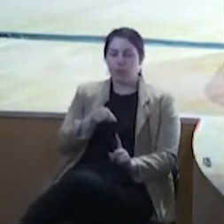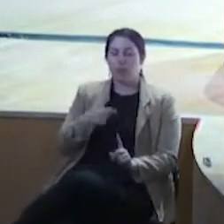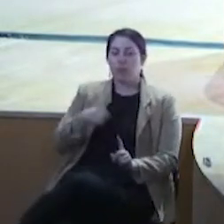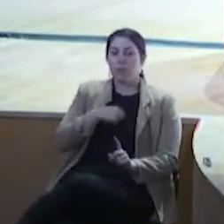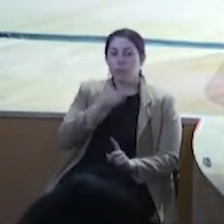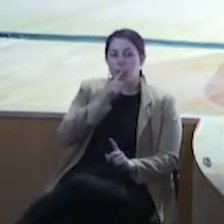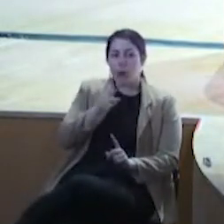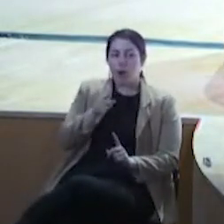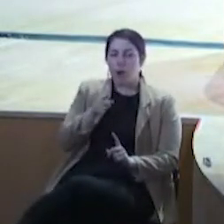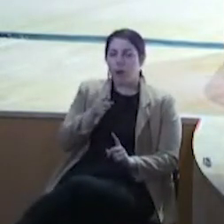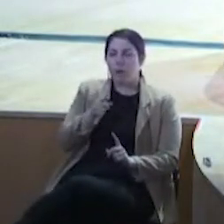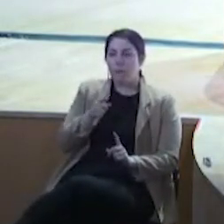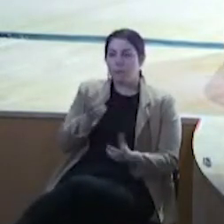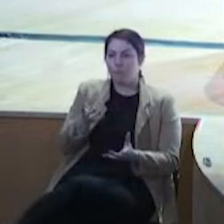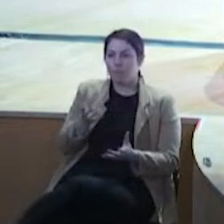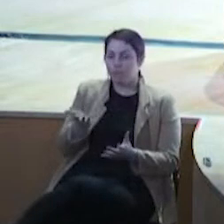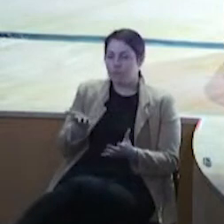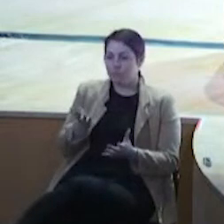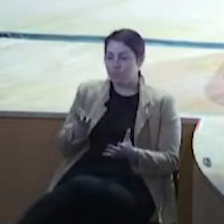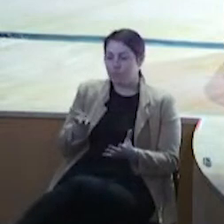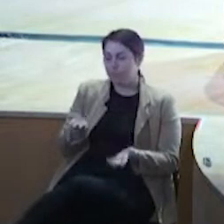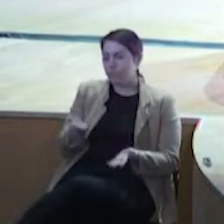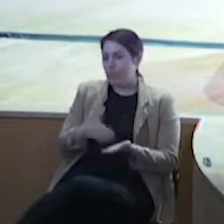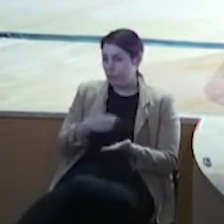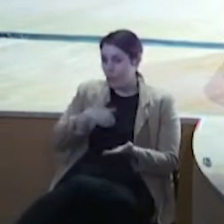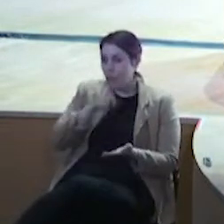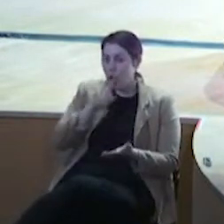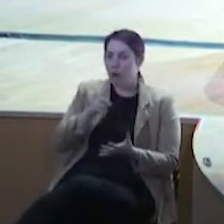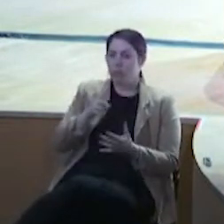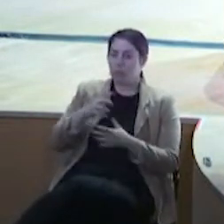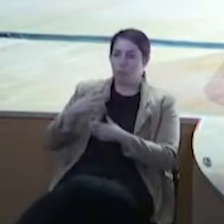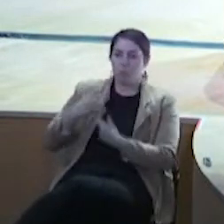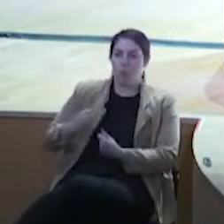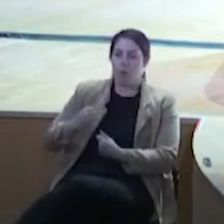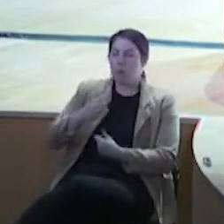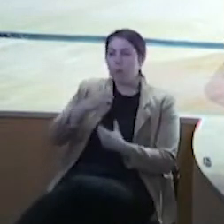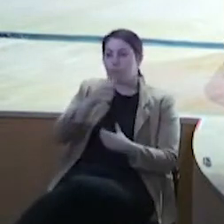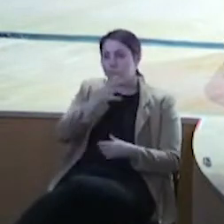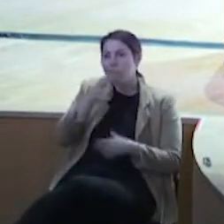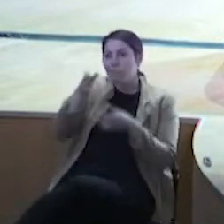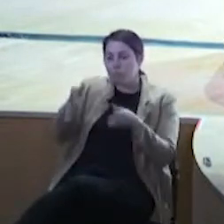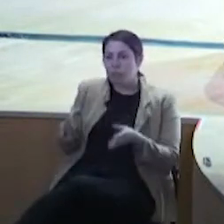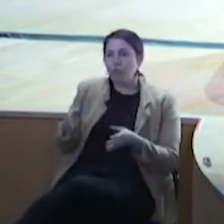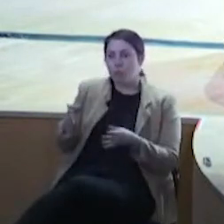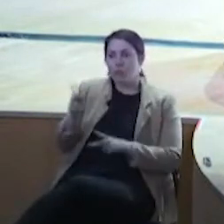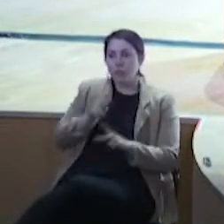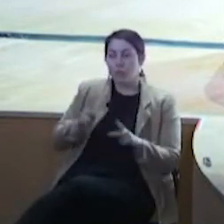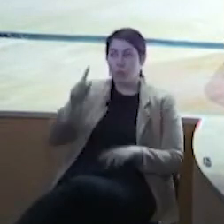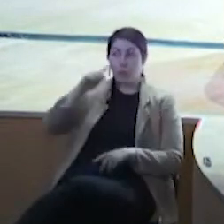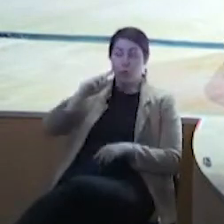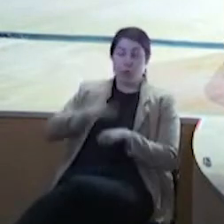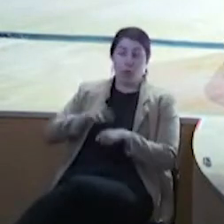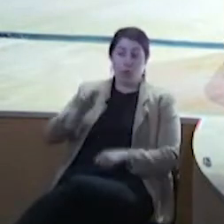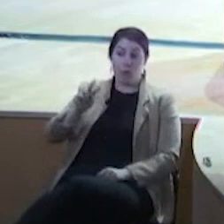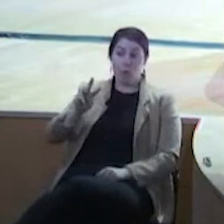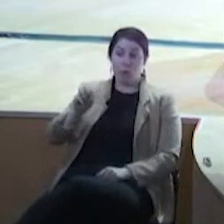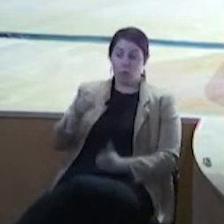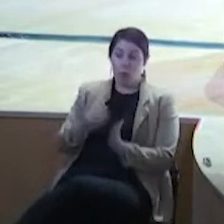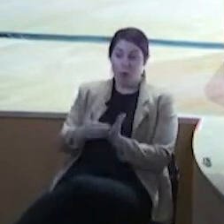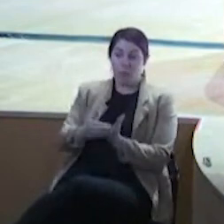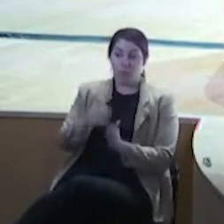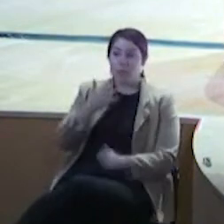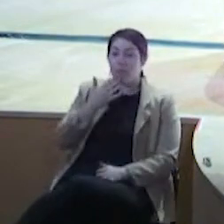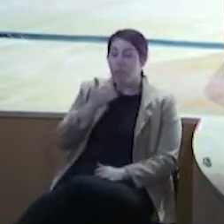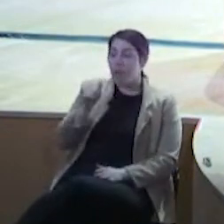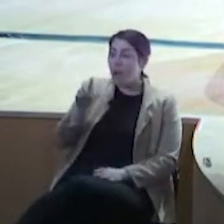like I said, agricultural people. And as you know, and hear on the news quite a bit, that the